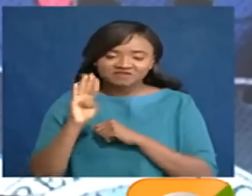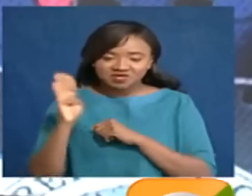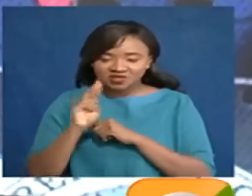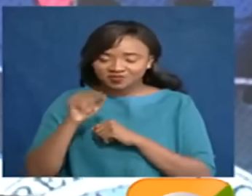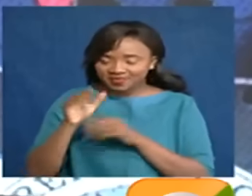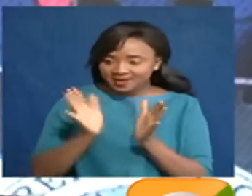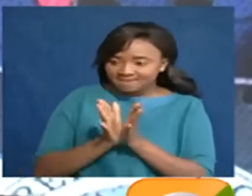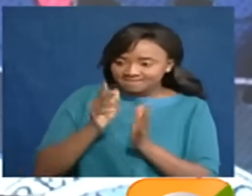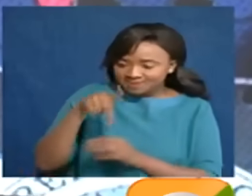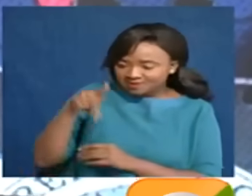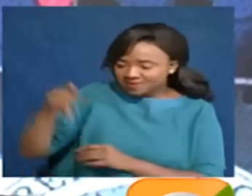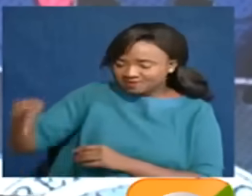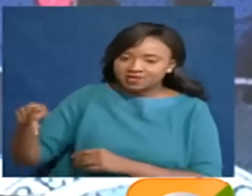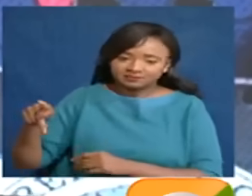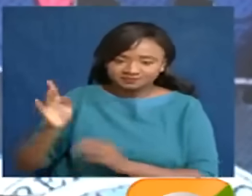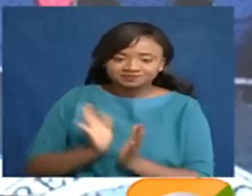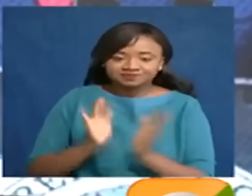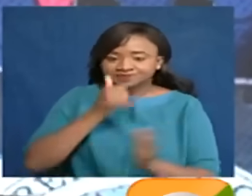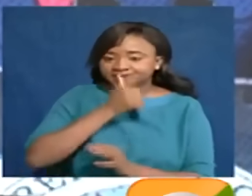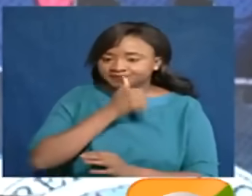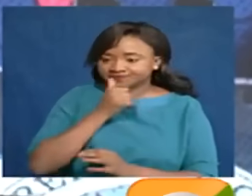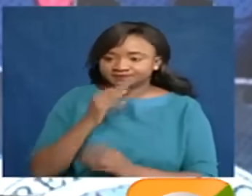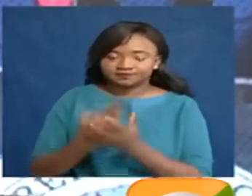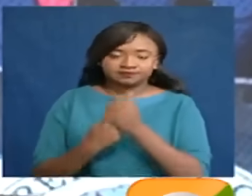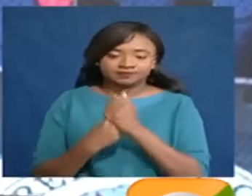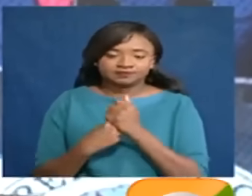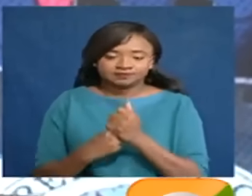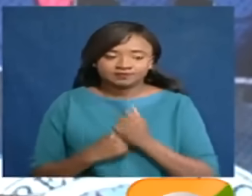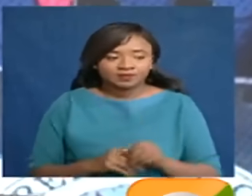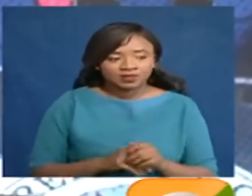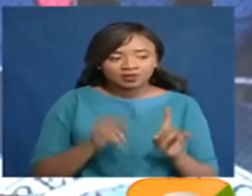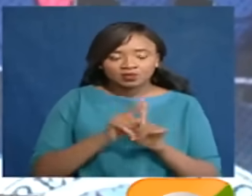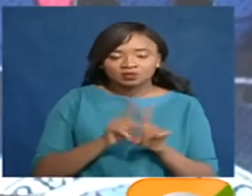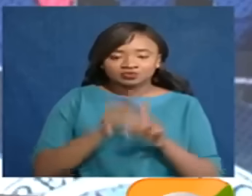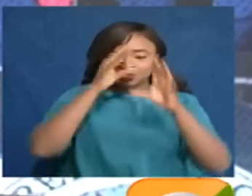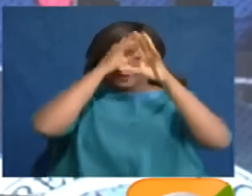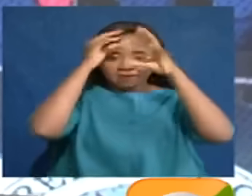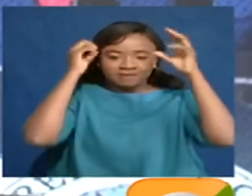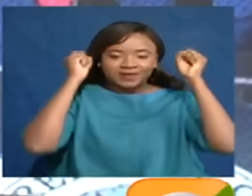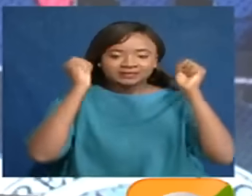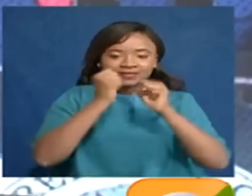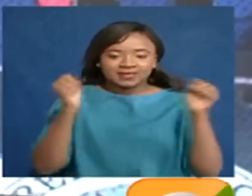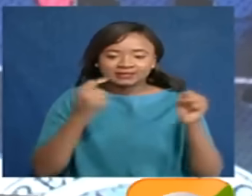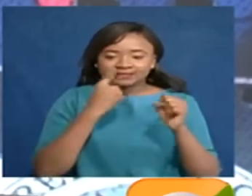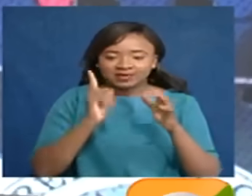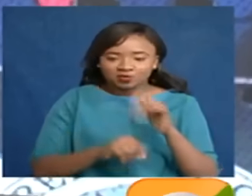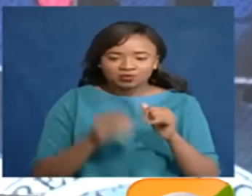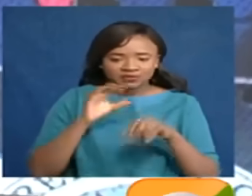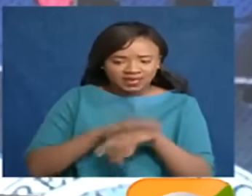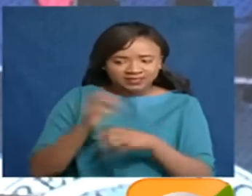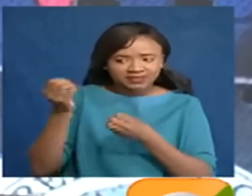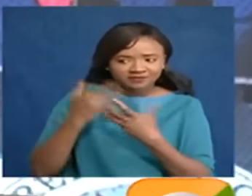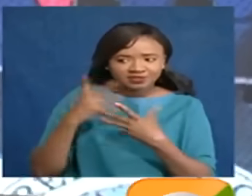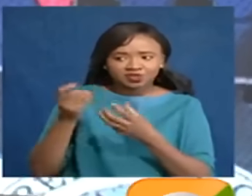public-private partnership arrangement. The president attributed his decision to new information received from partner states, now directing the